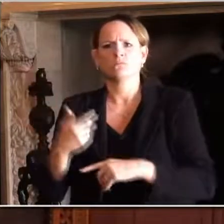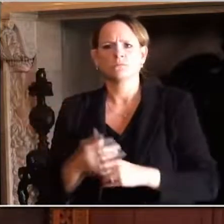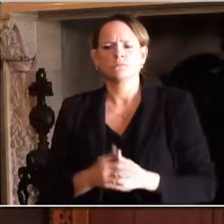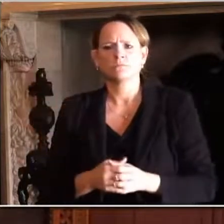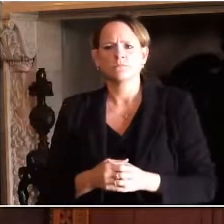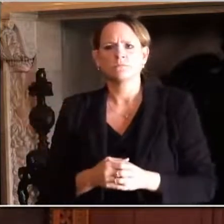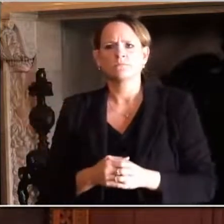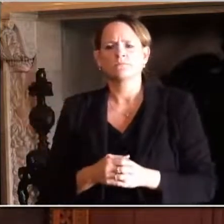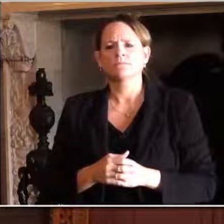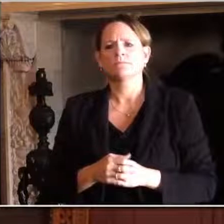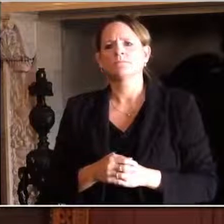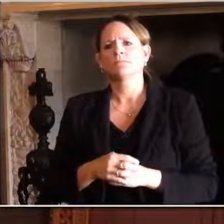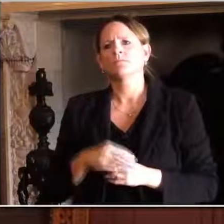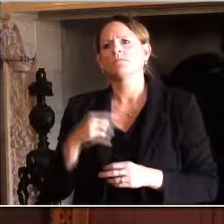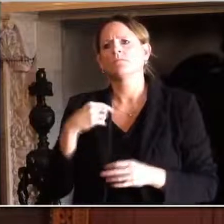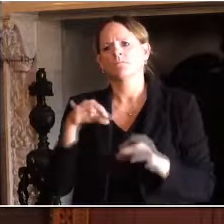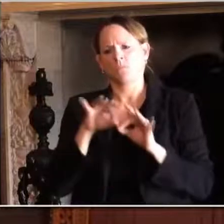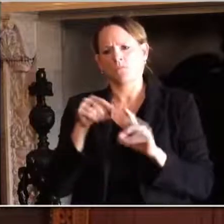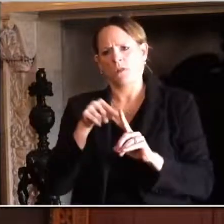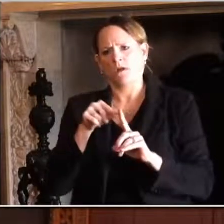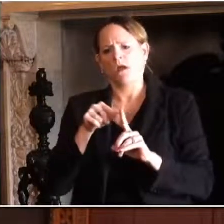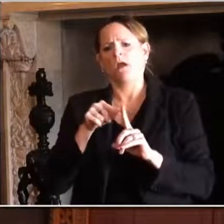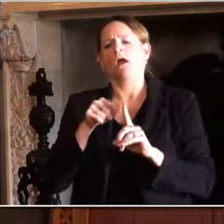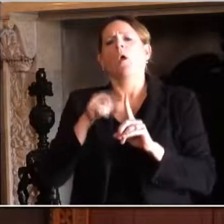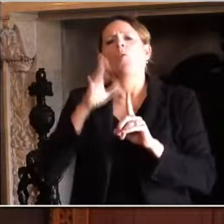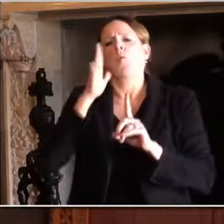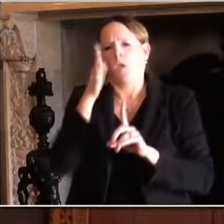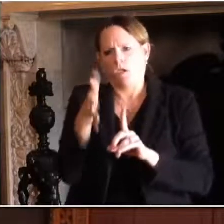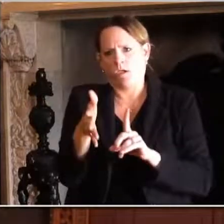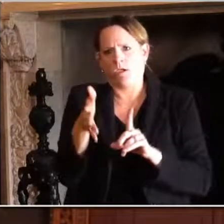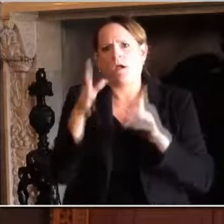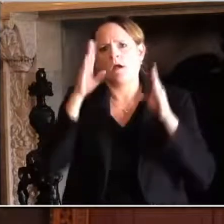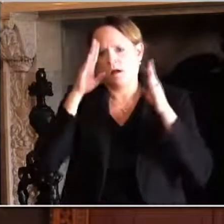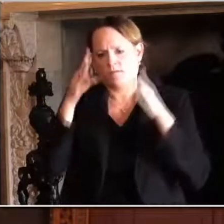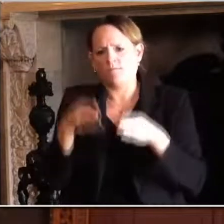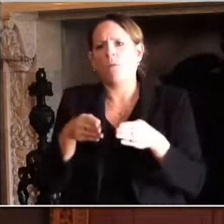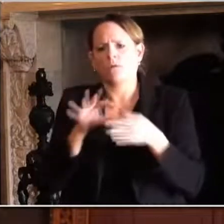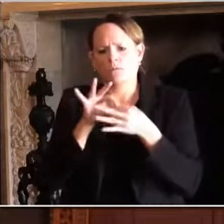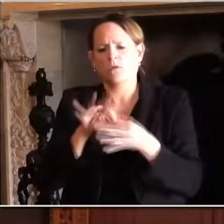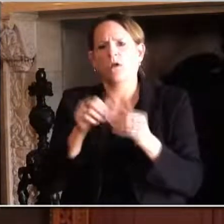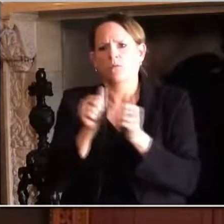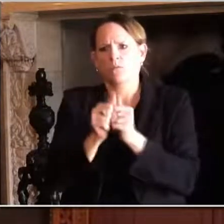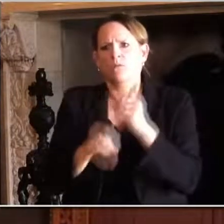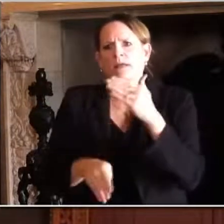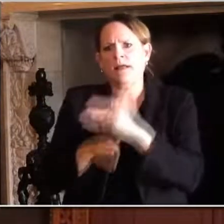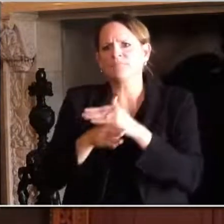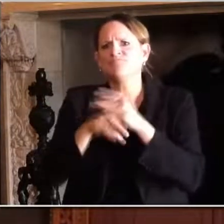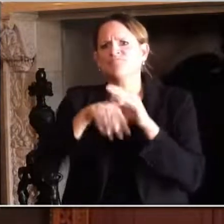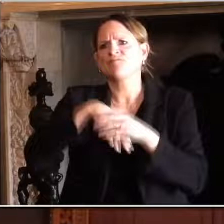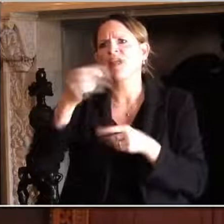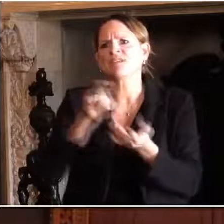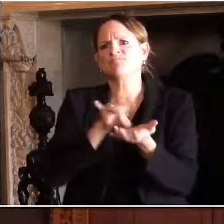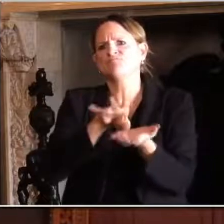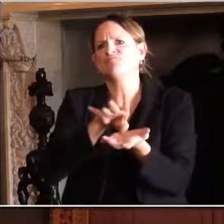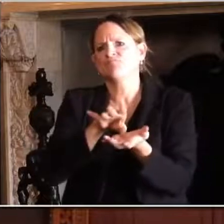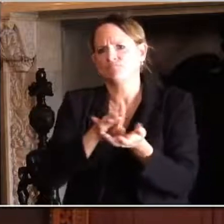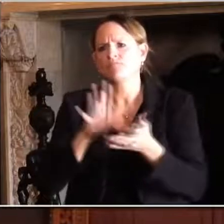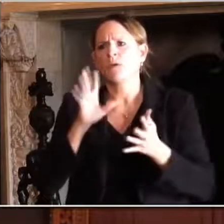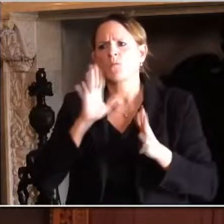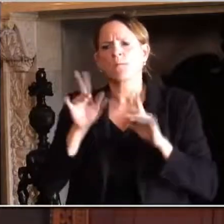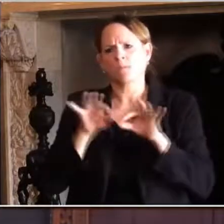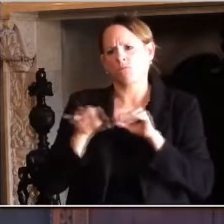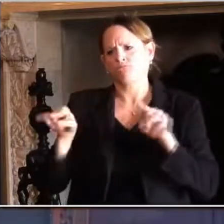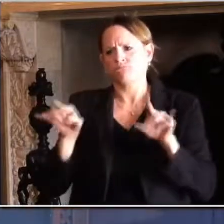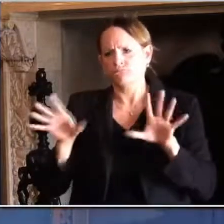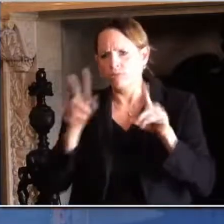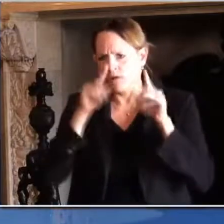work by making sure that rental assistance program continues to do a good job. Thank